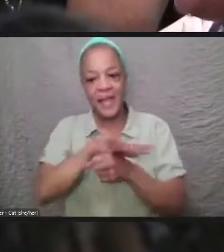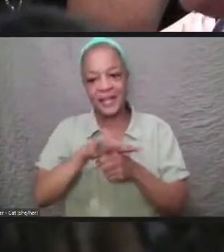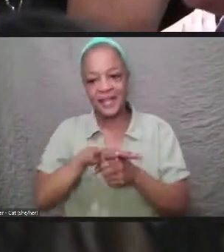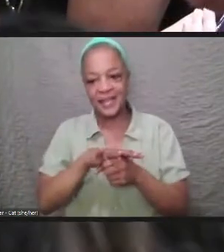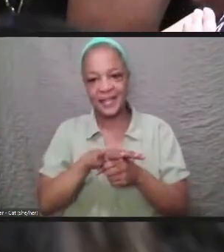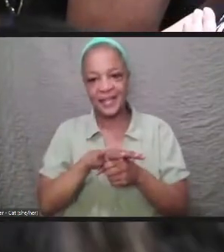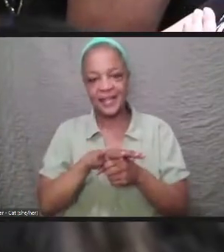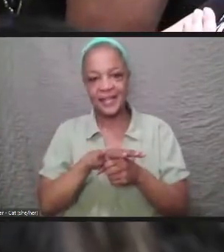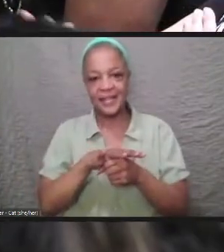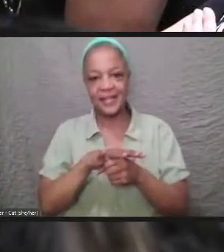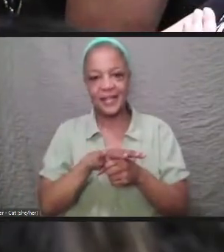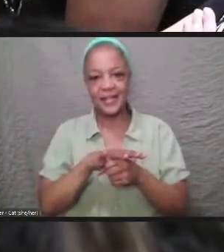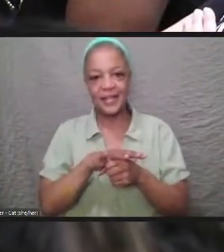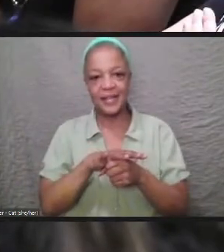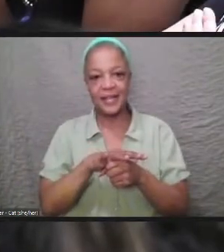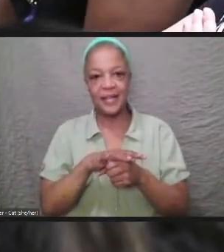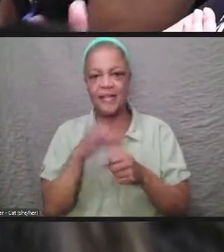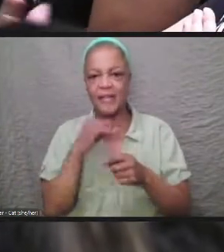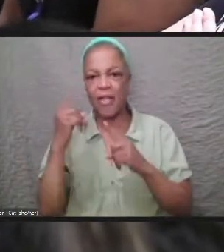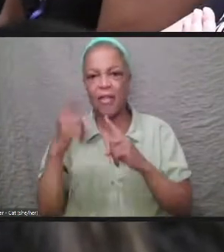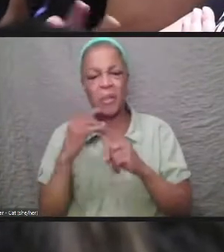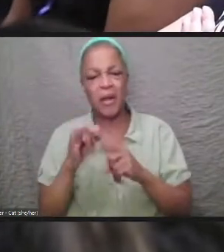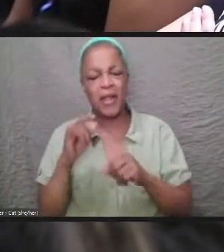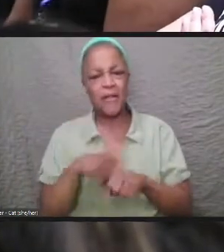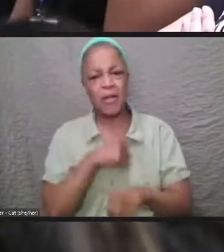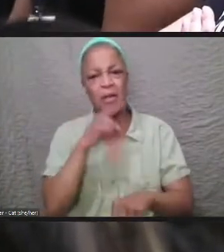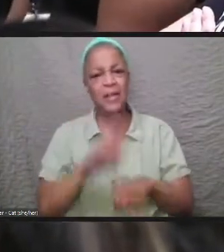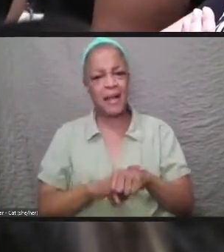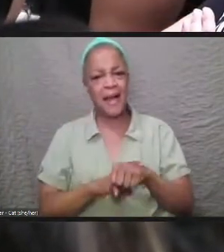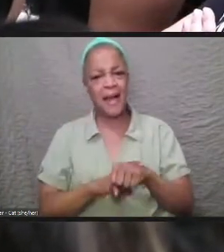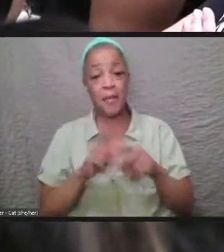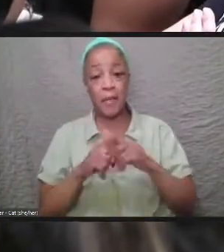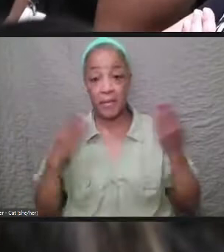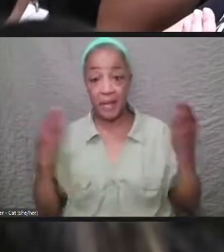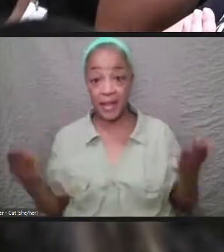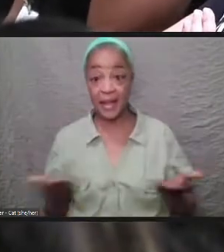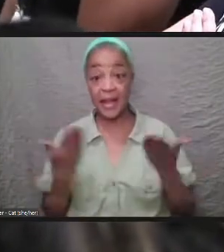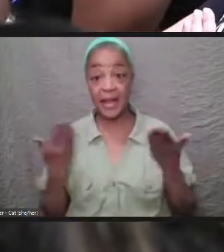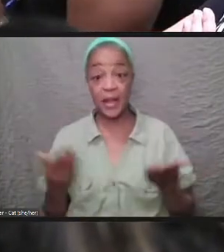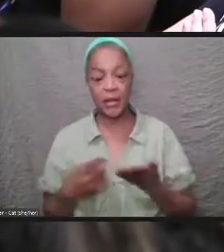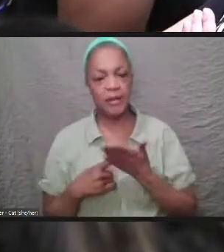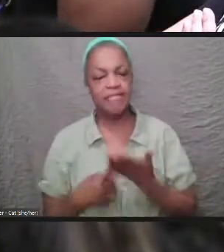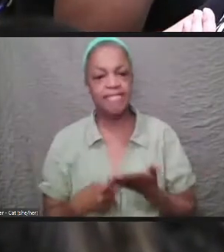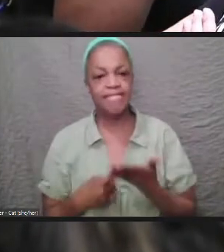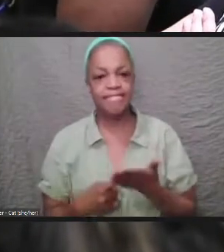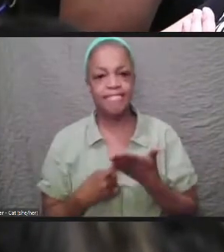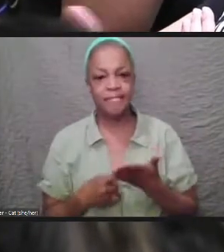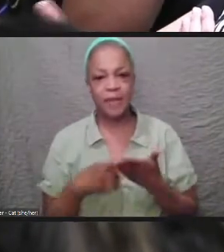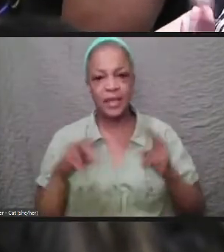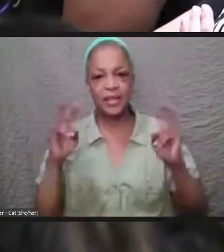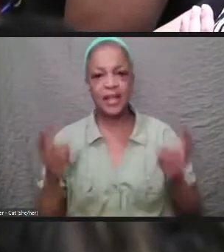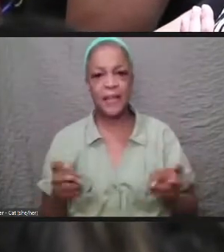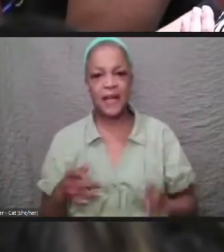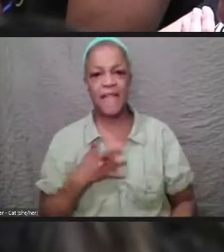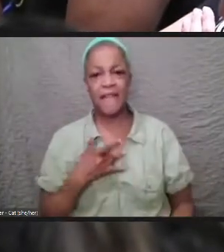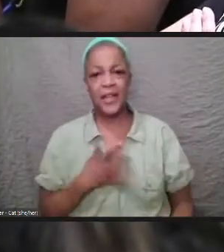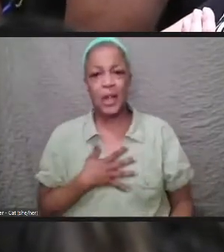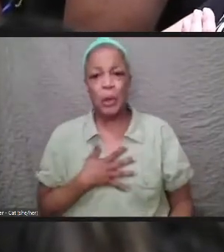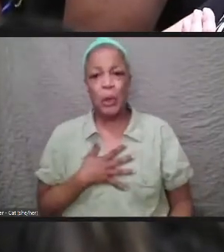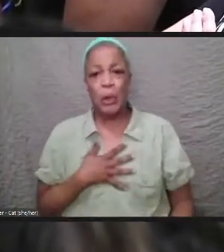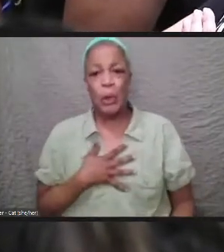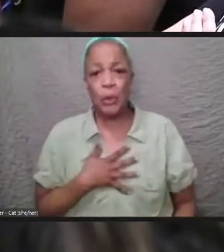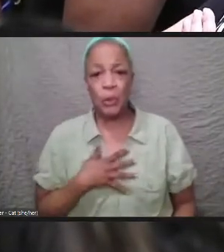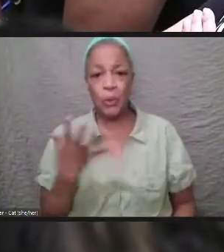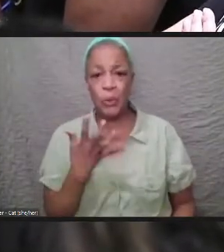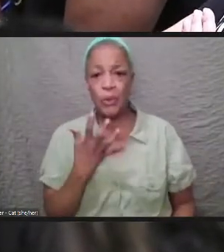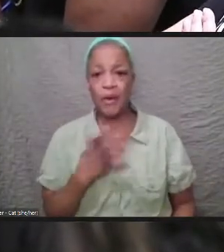it, you know, I haven't thought about that in a really long time, but in being here and talking about this, I'm feeling things too, right? Where I'm like,